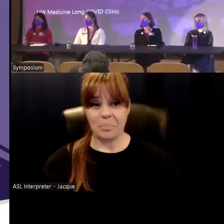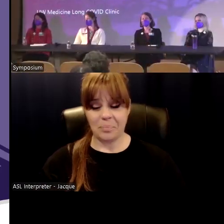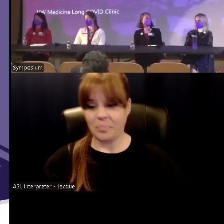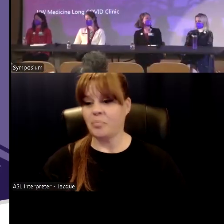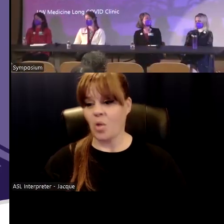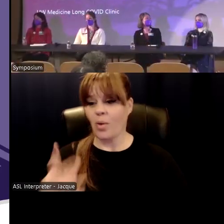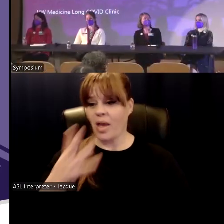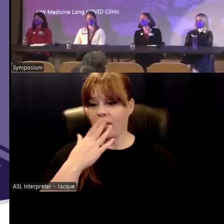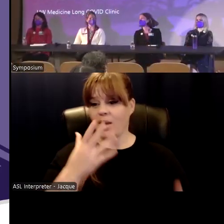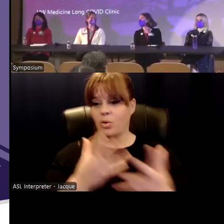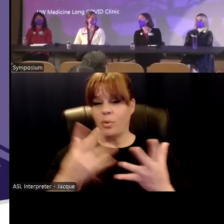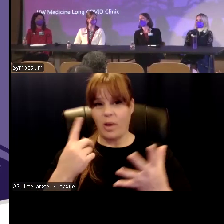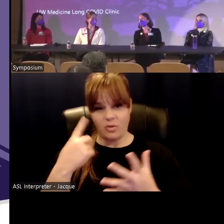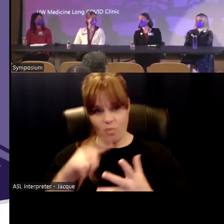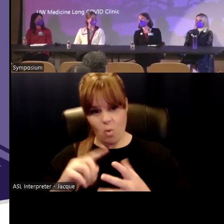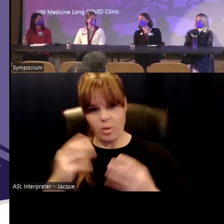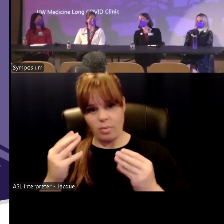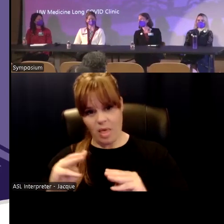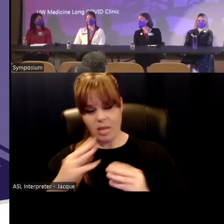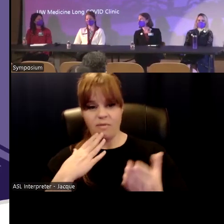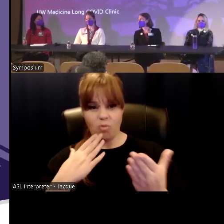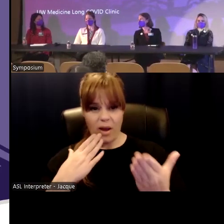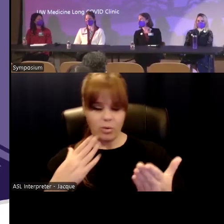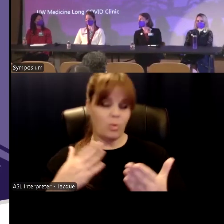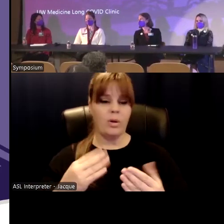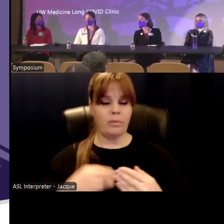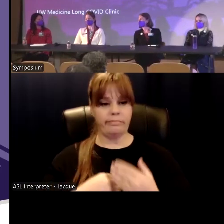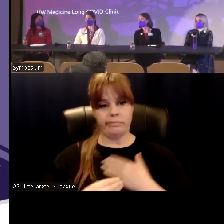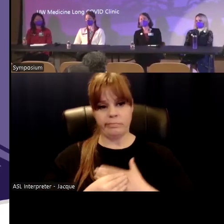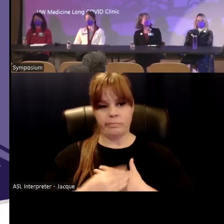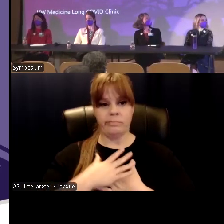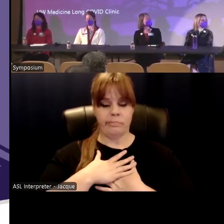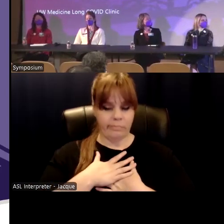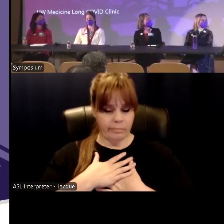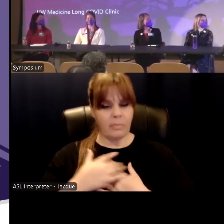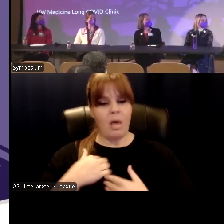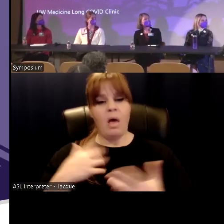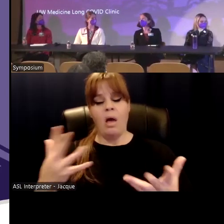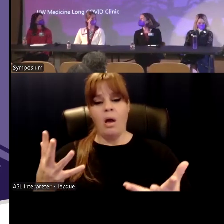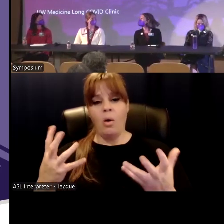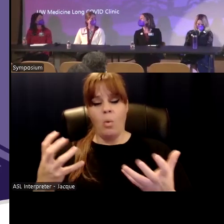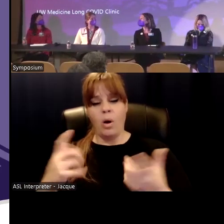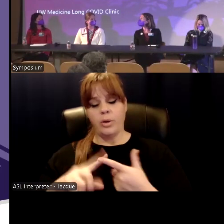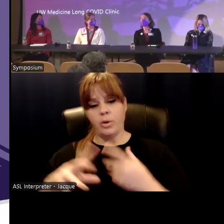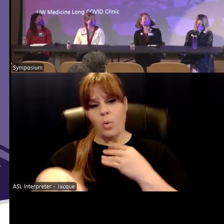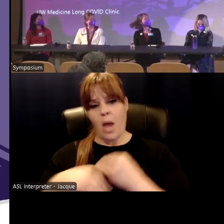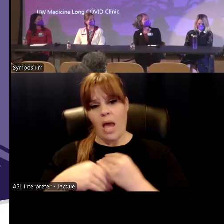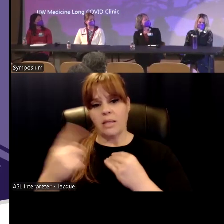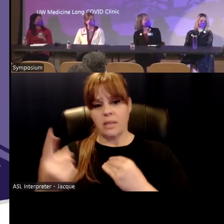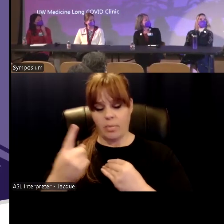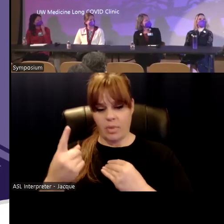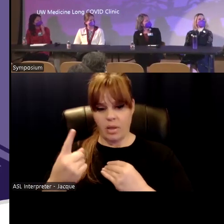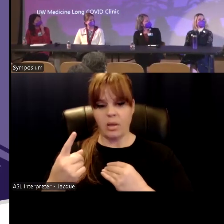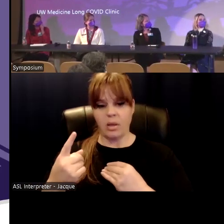Thank you so much for this message of gratitude. It really warms our heart. And I just wanted to add something that